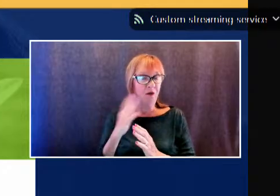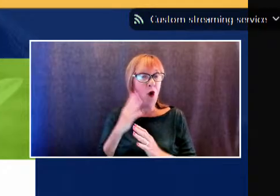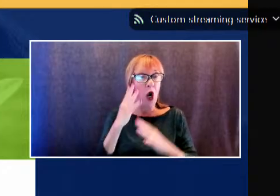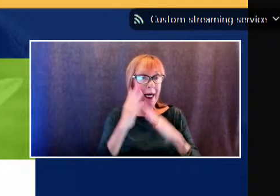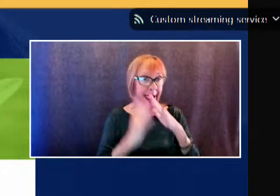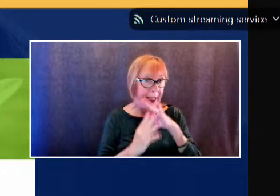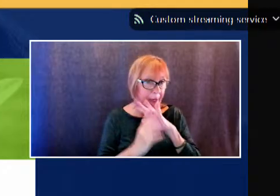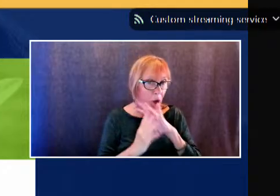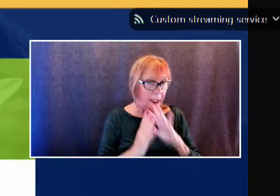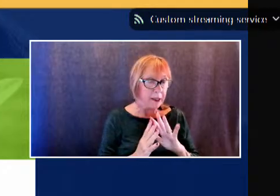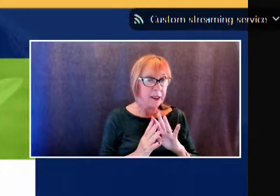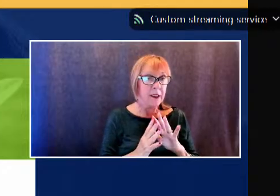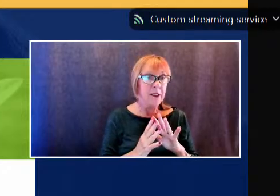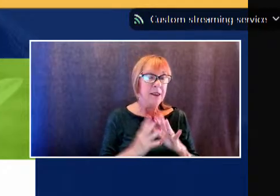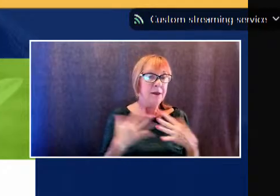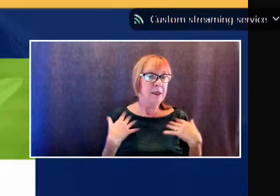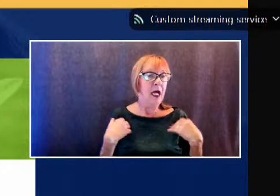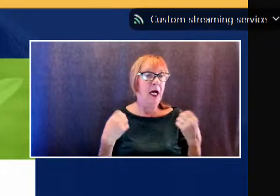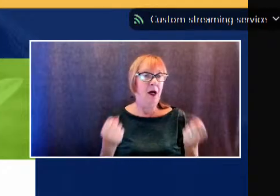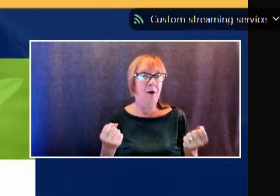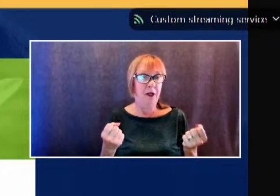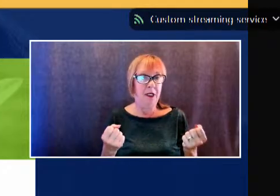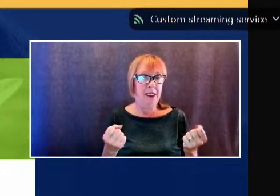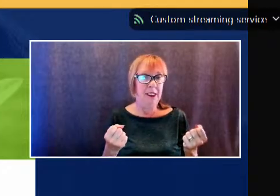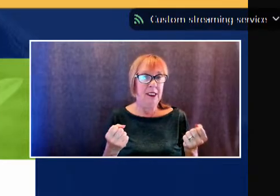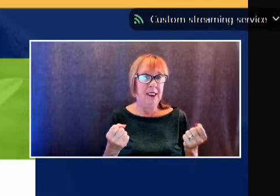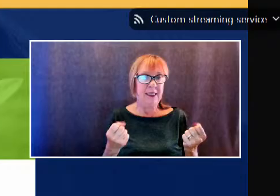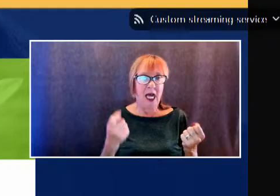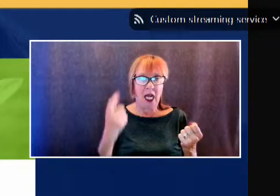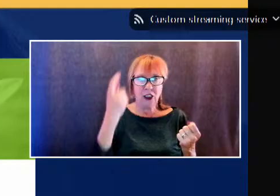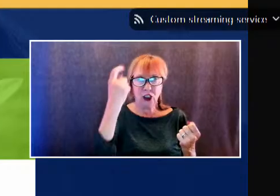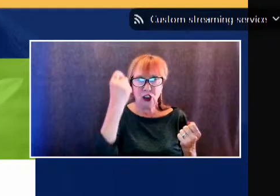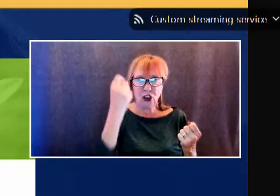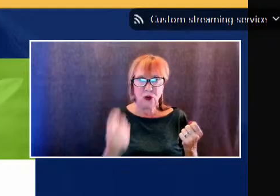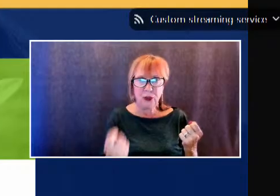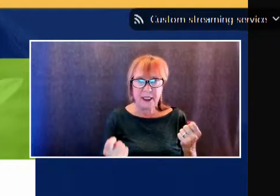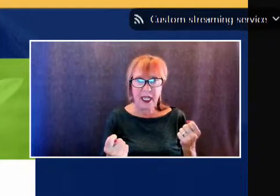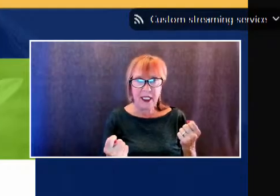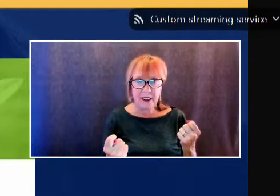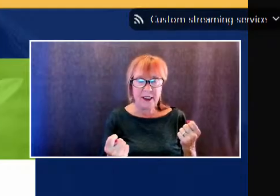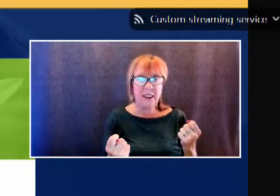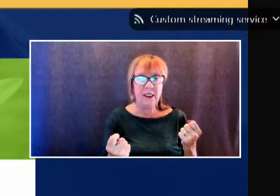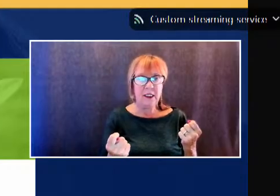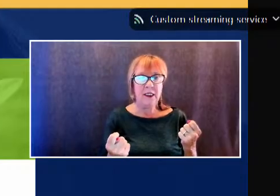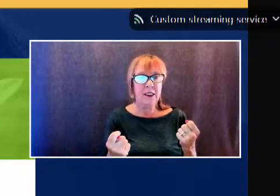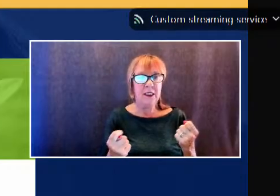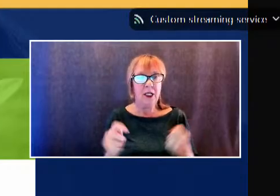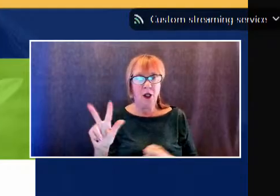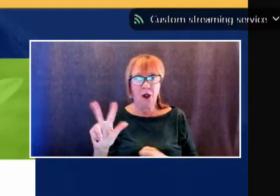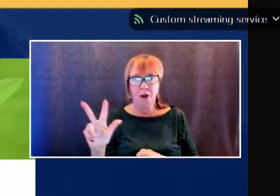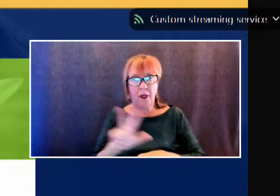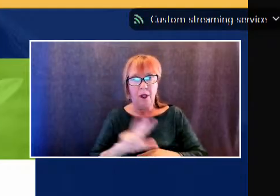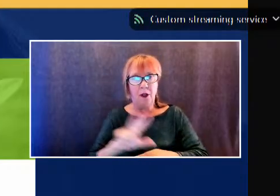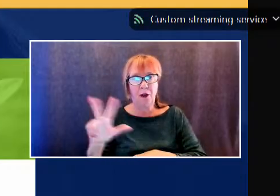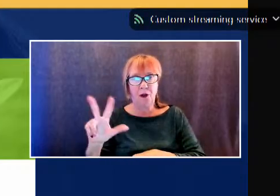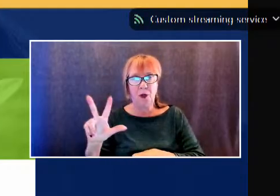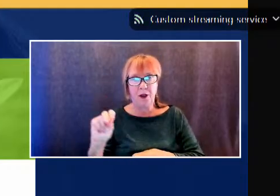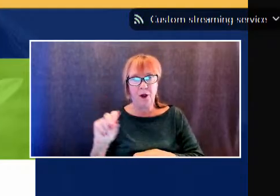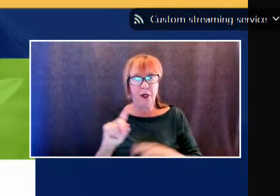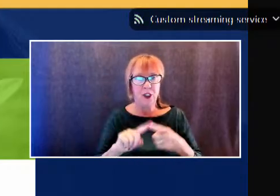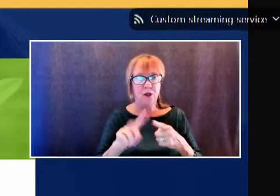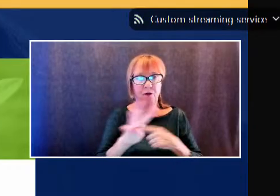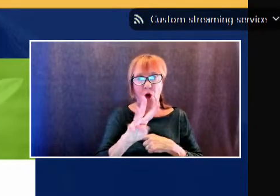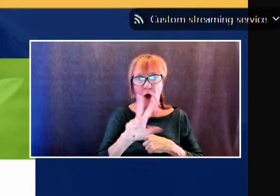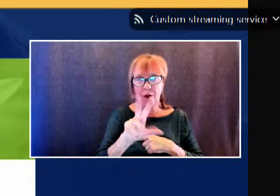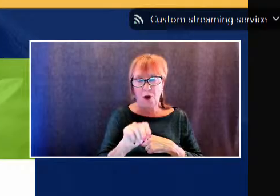on Tuesdays from 3:30 to 4:30. And you can check the link here and be able to call in